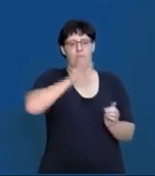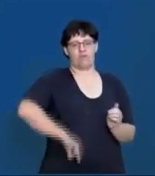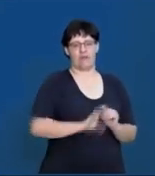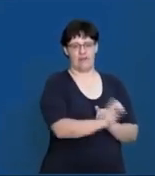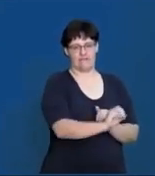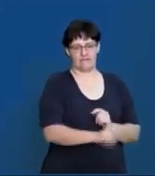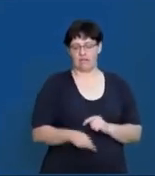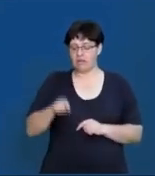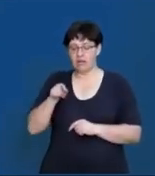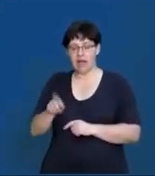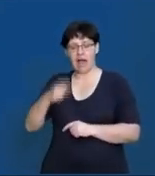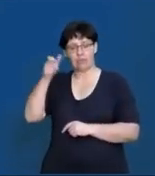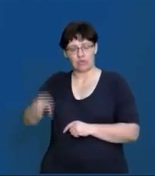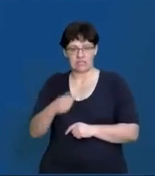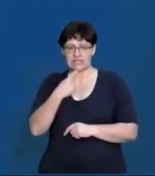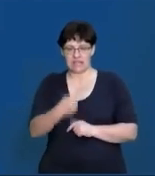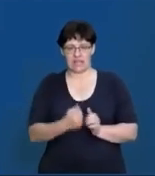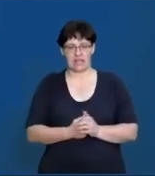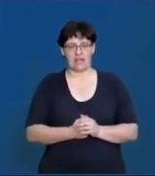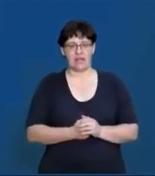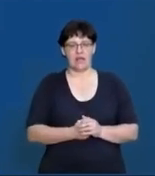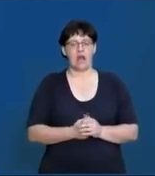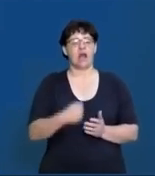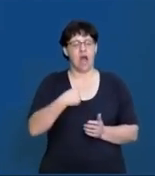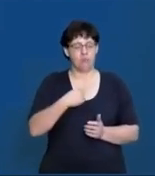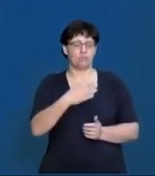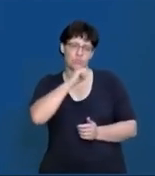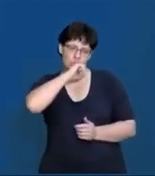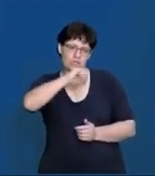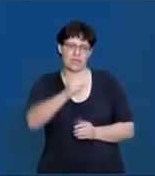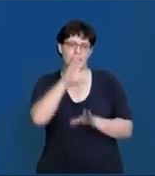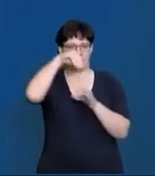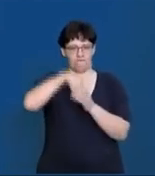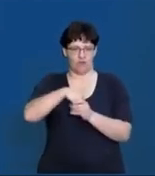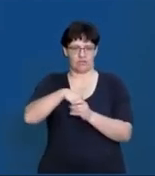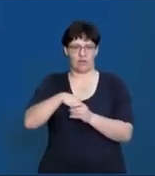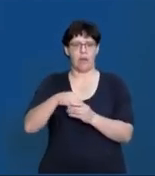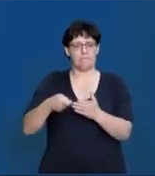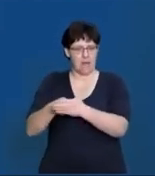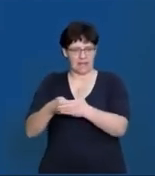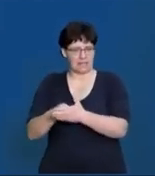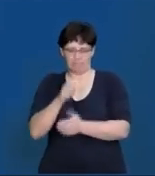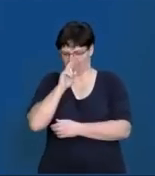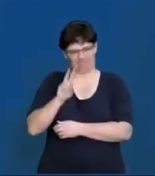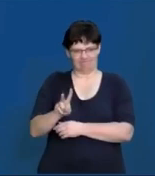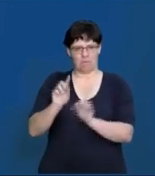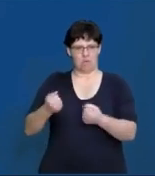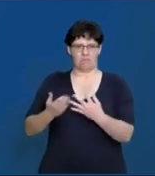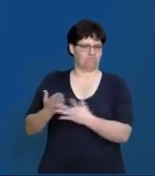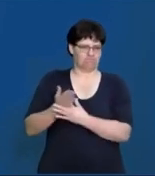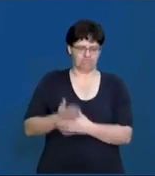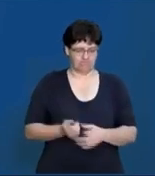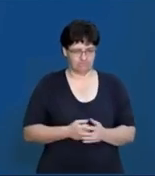economic profit. And then there is another guy there next to him who says, I would love to form part of this market, but it